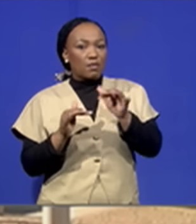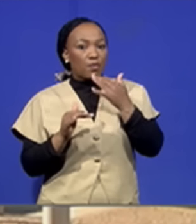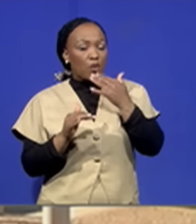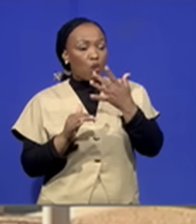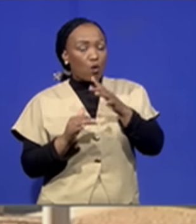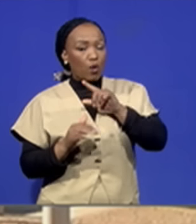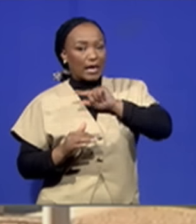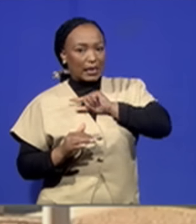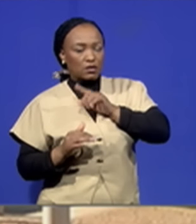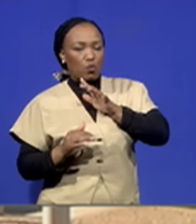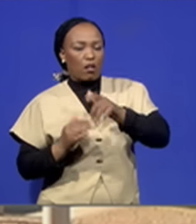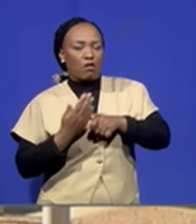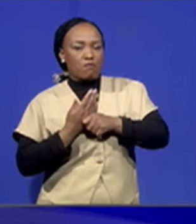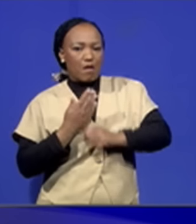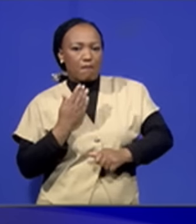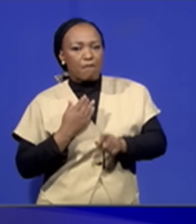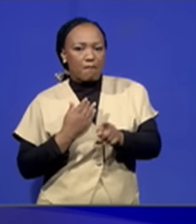molato wa tsietso.